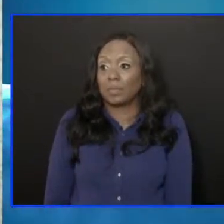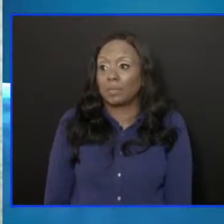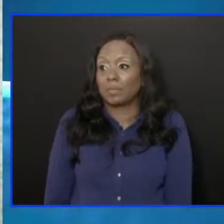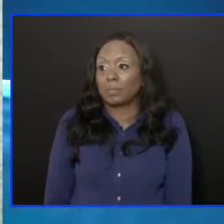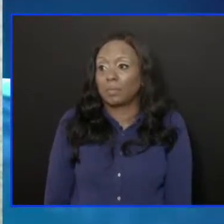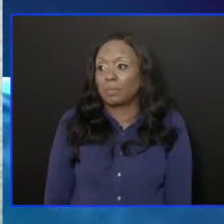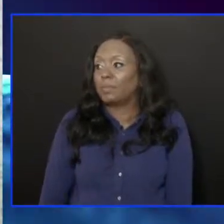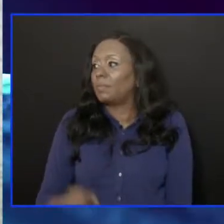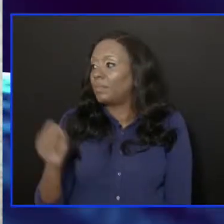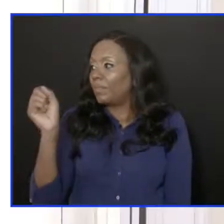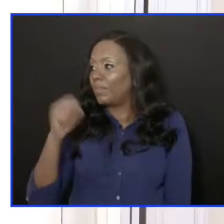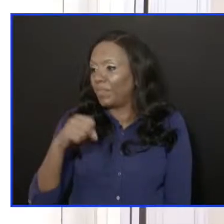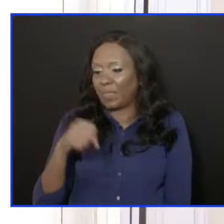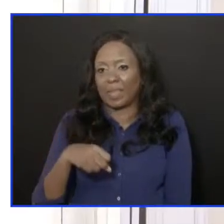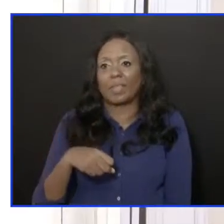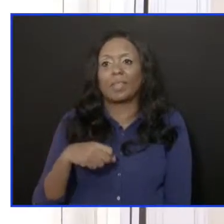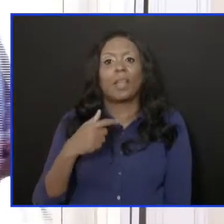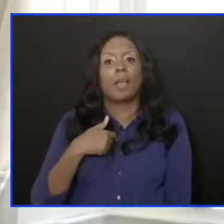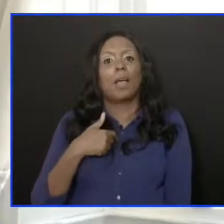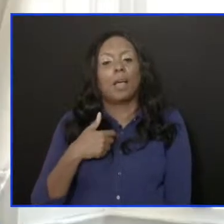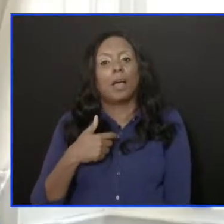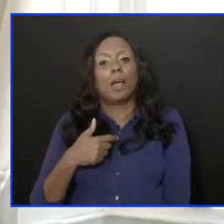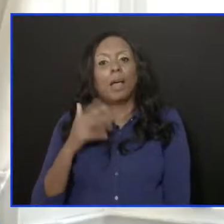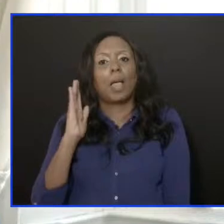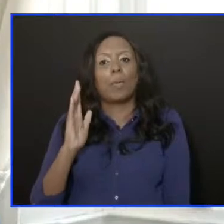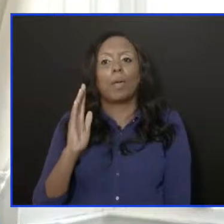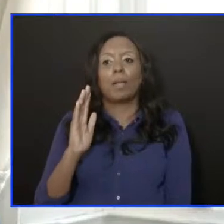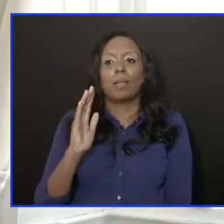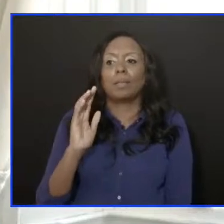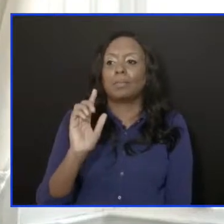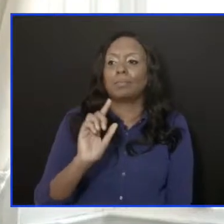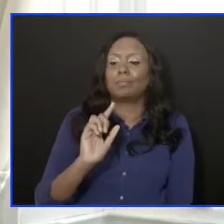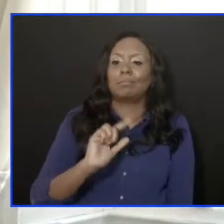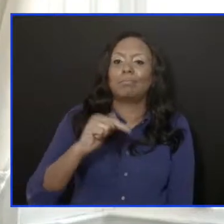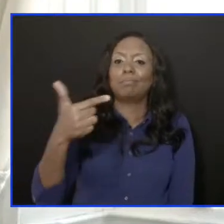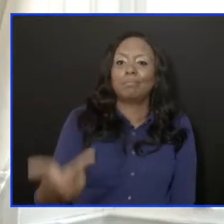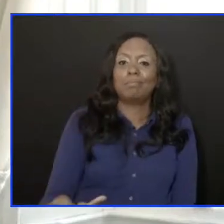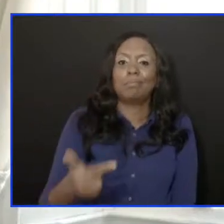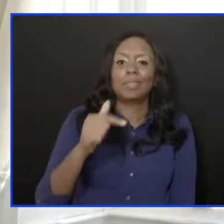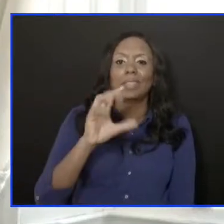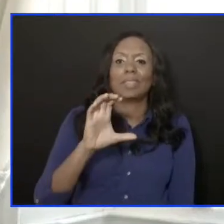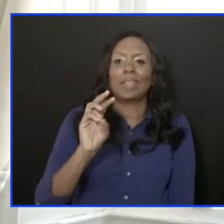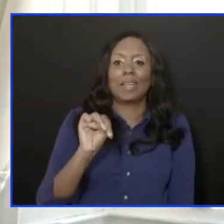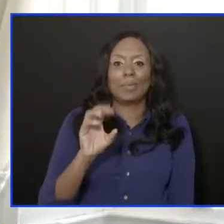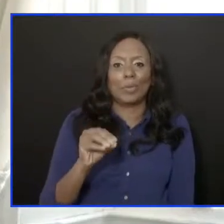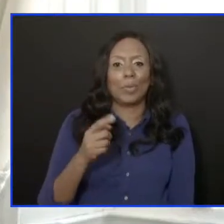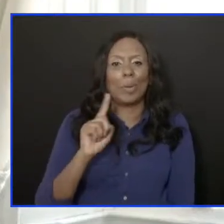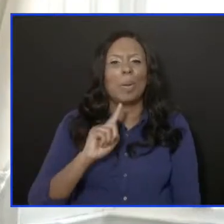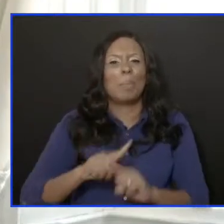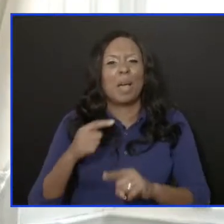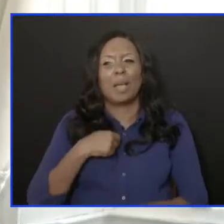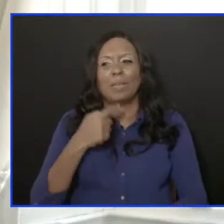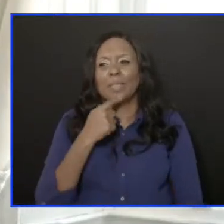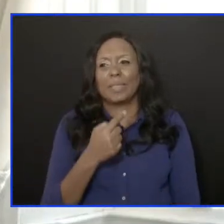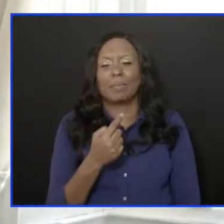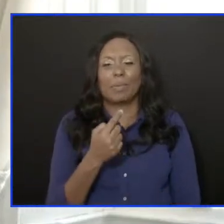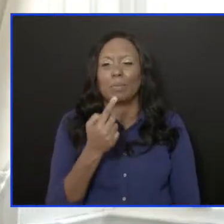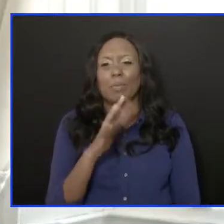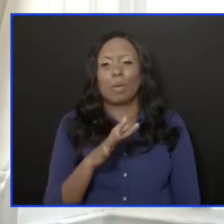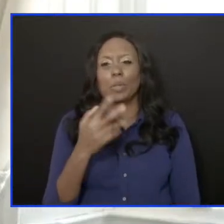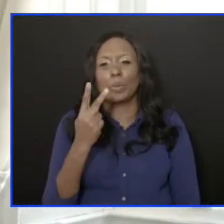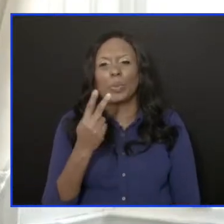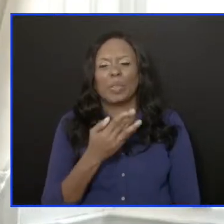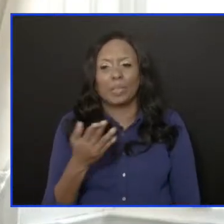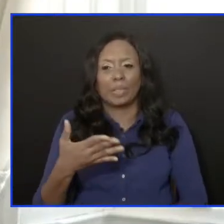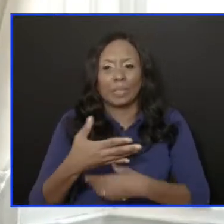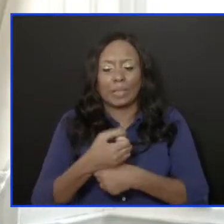Yes, I'm going to pass this question over to CMO, but I will say one or two key points. You know, our aim is to try to